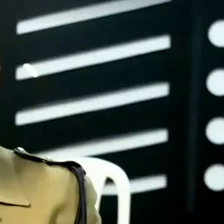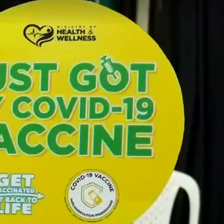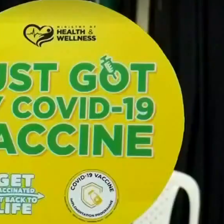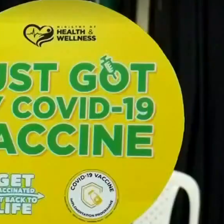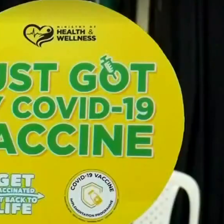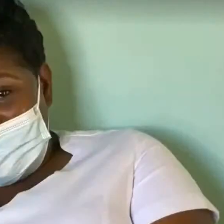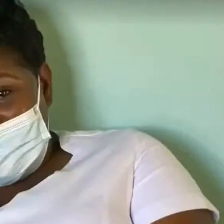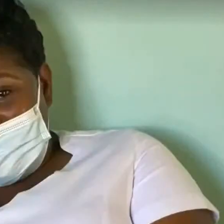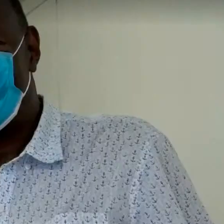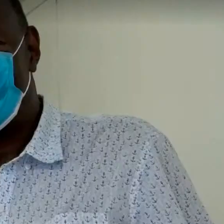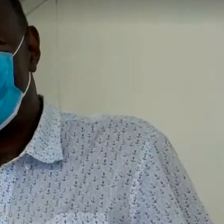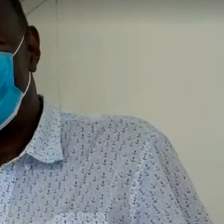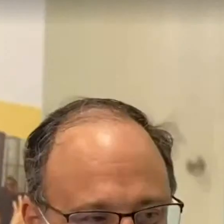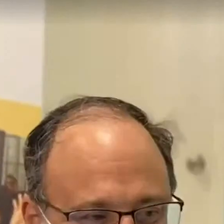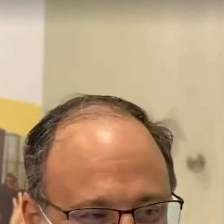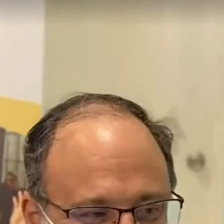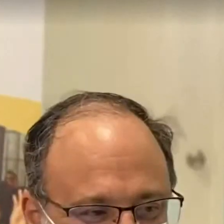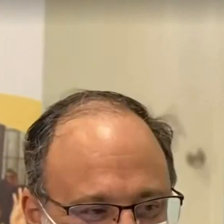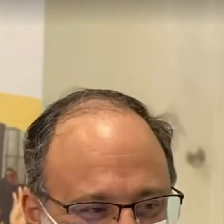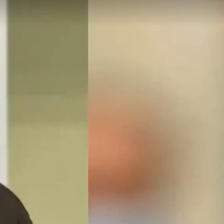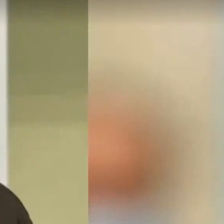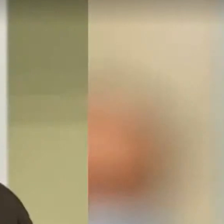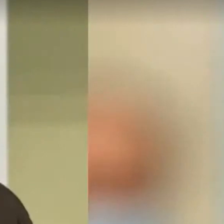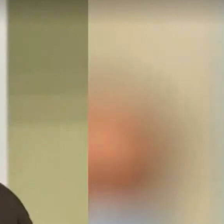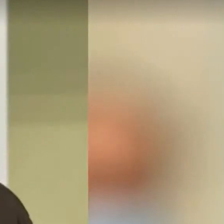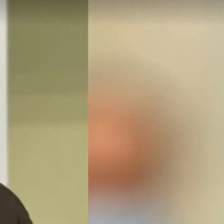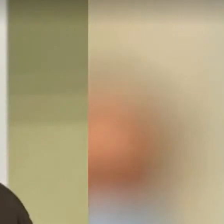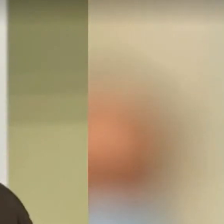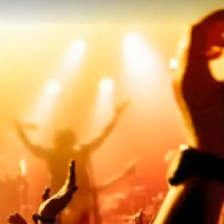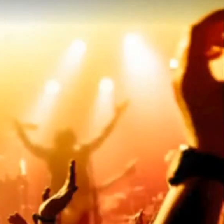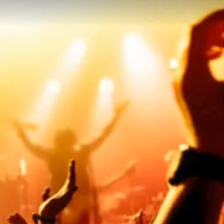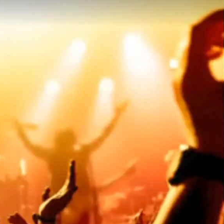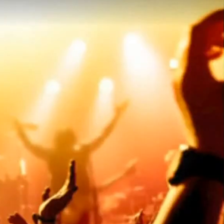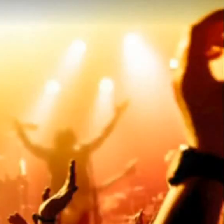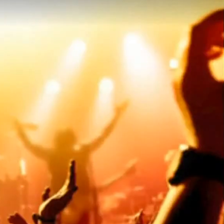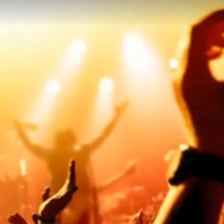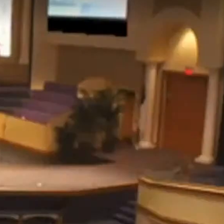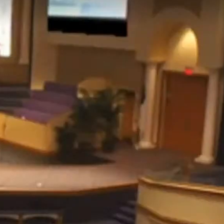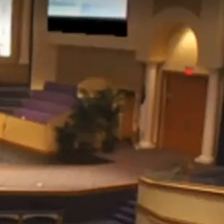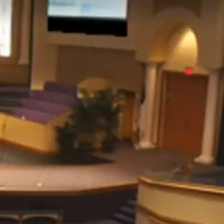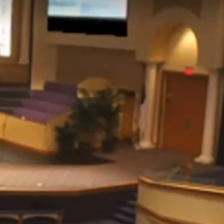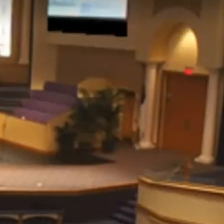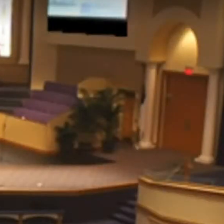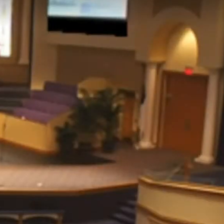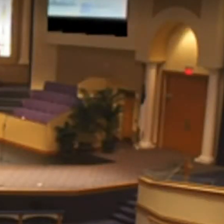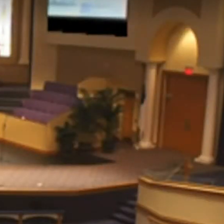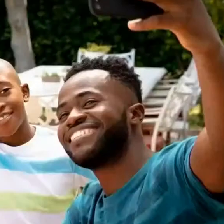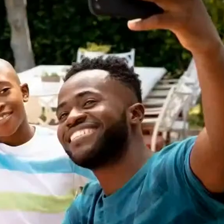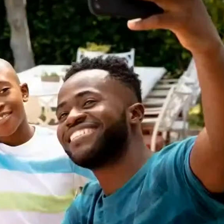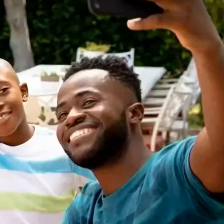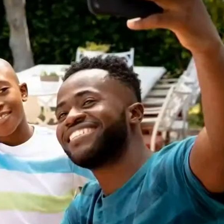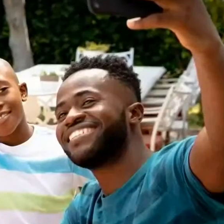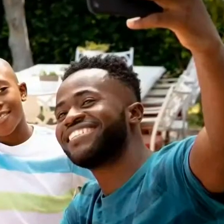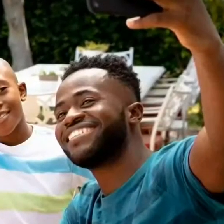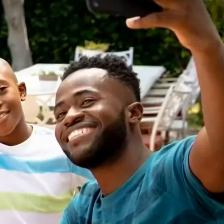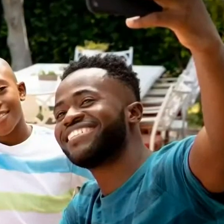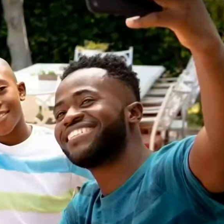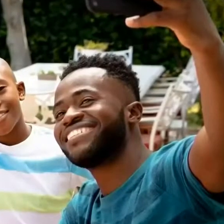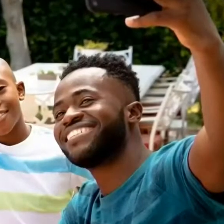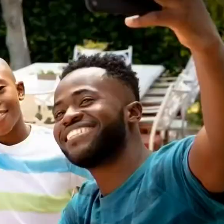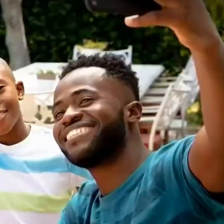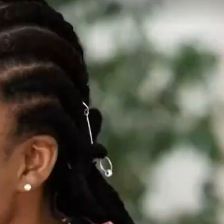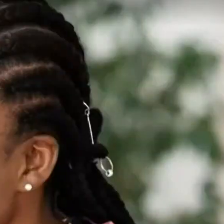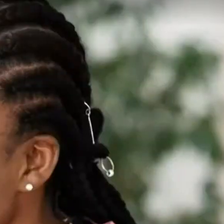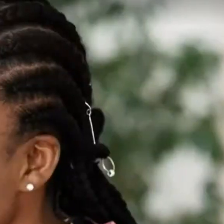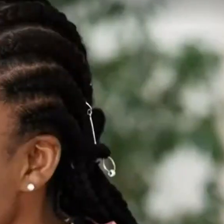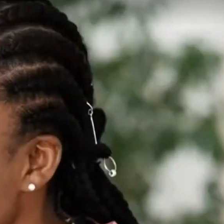are protected and can get back to the things you love most, like partying, going to church, like family dinners,